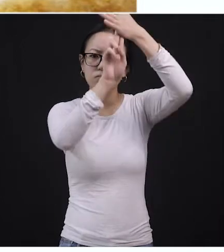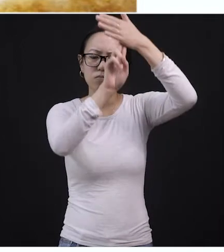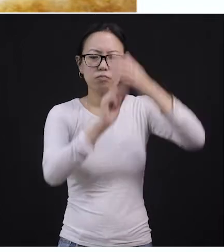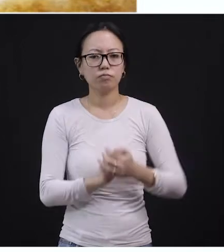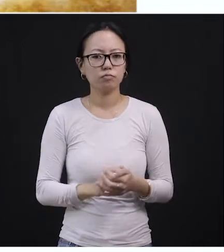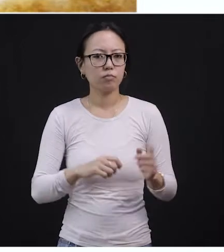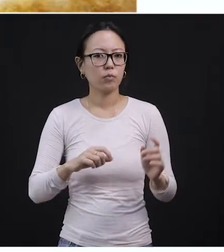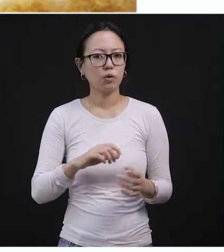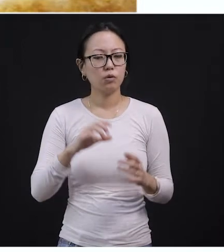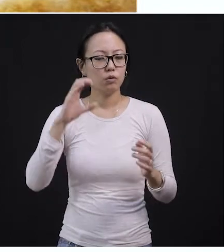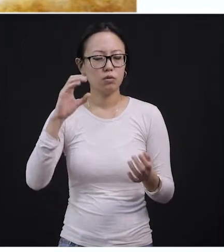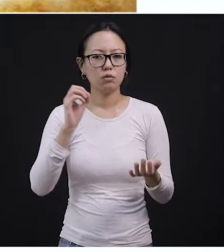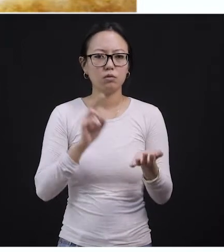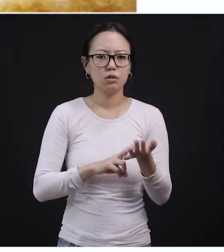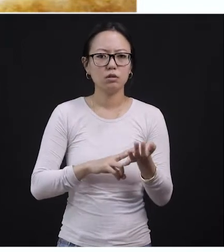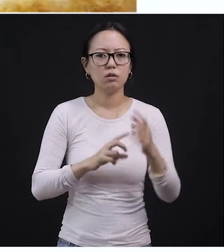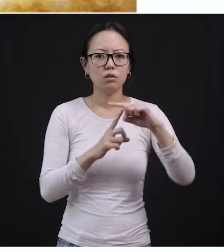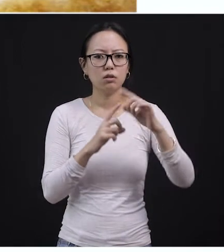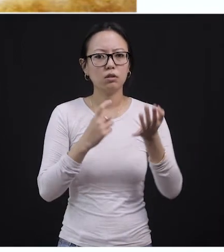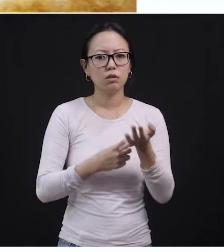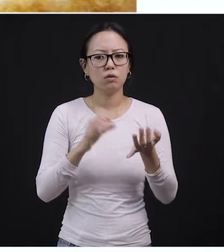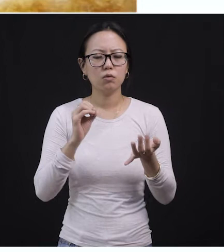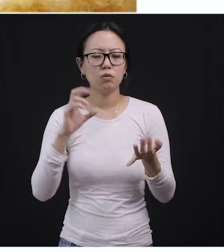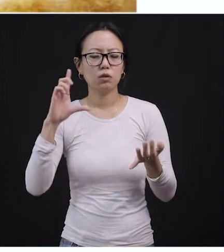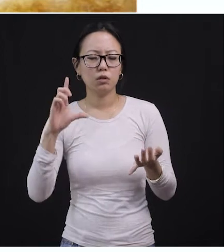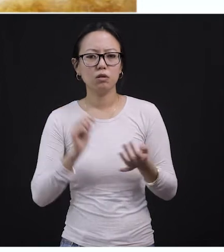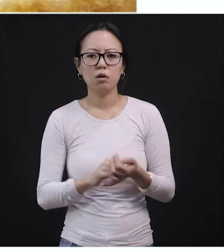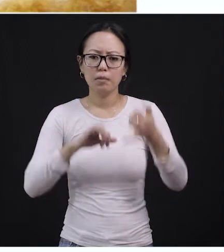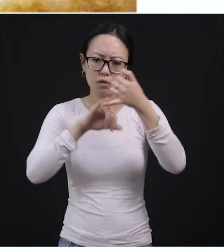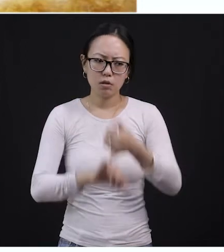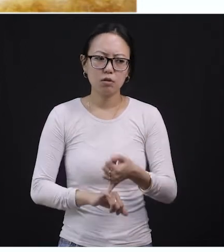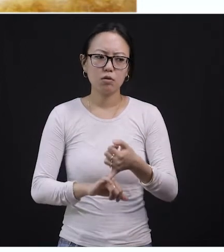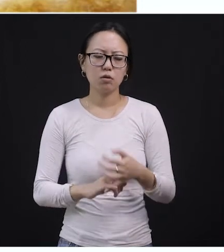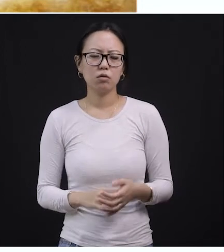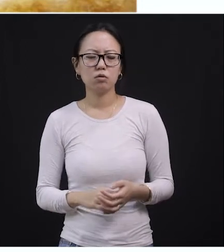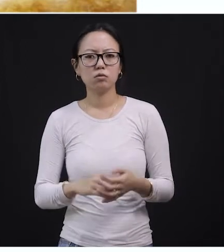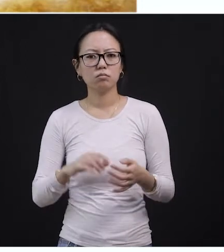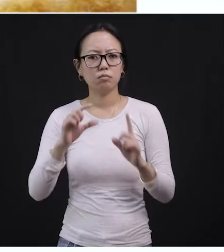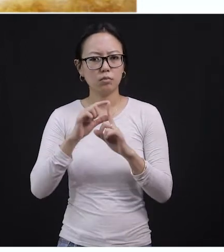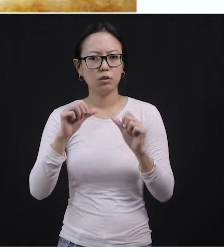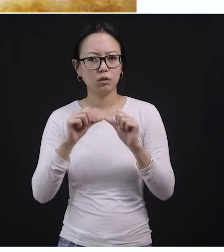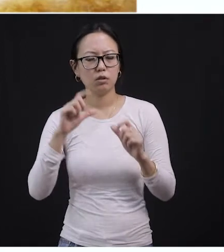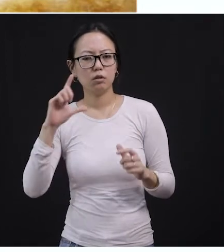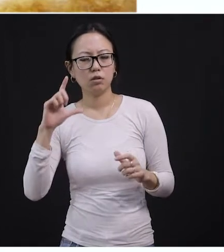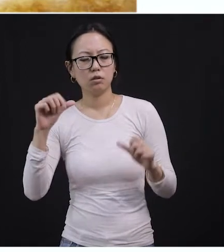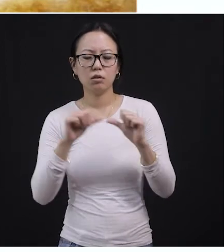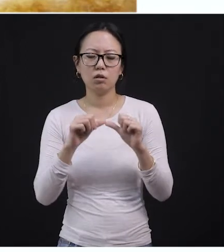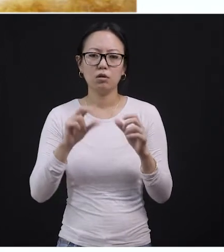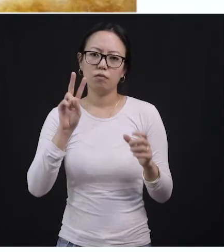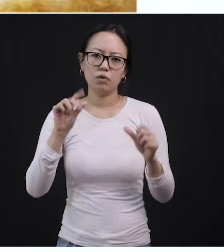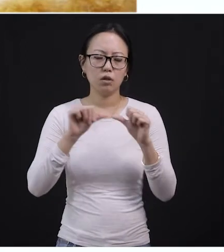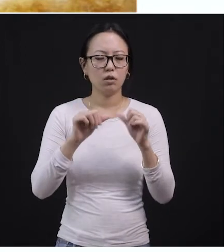the Chalukyas and the Pallavas. So according to the records, we don't see any enmity